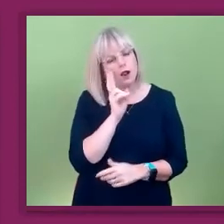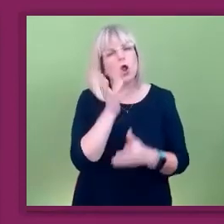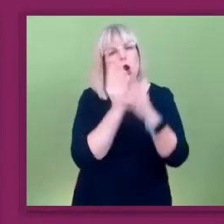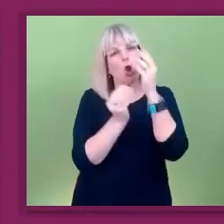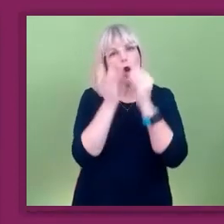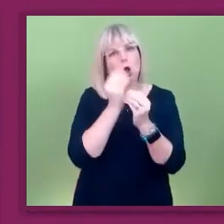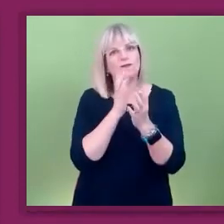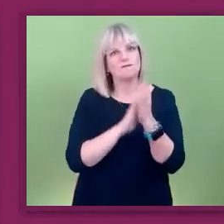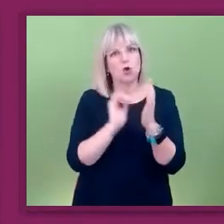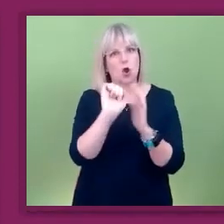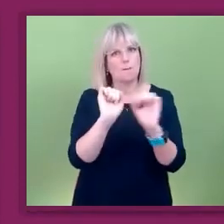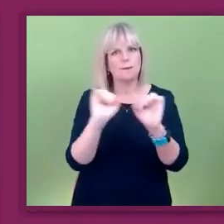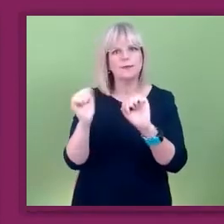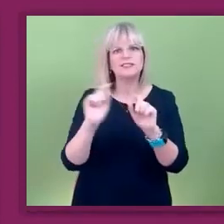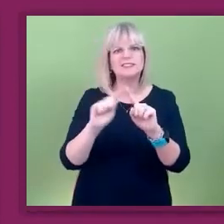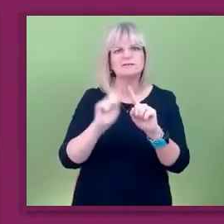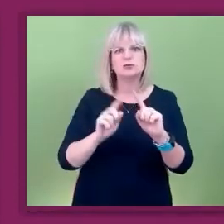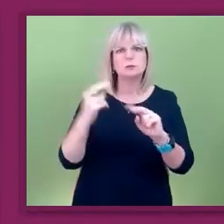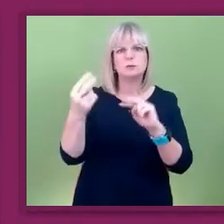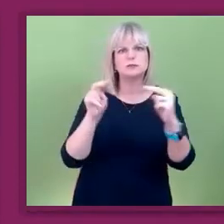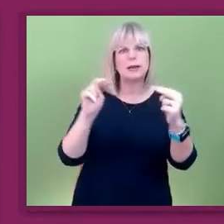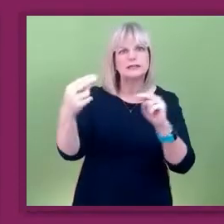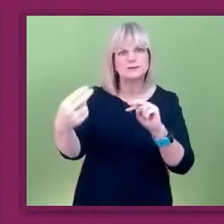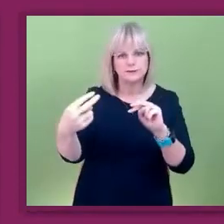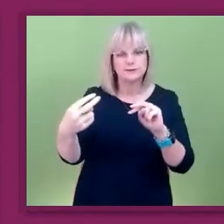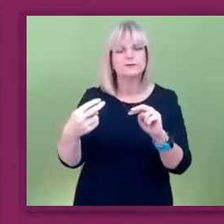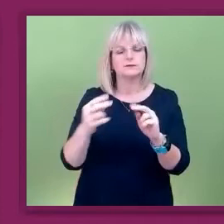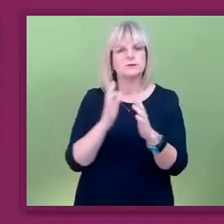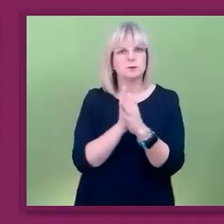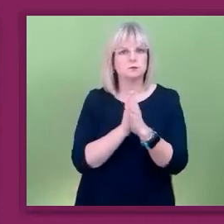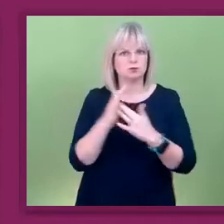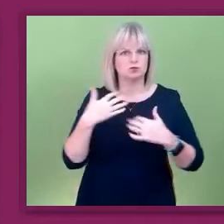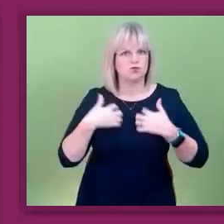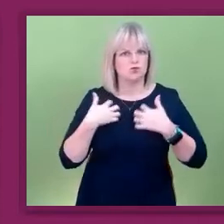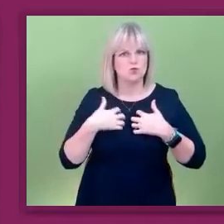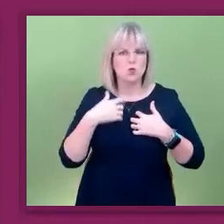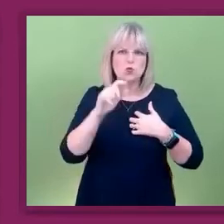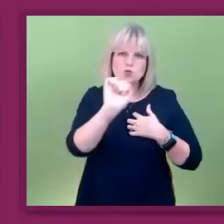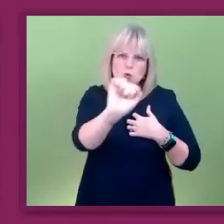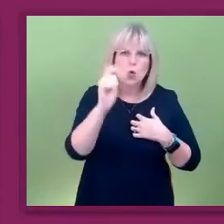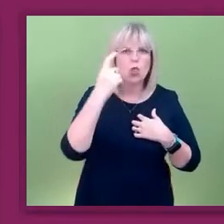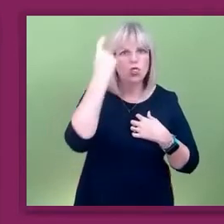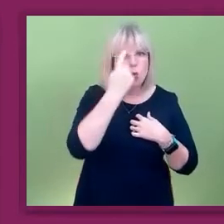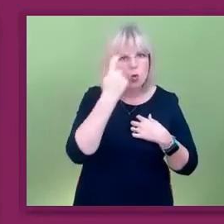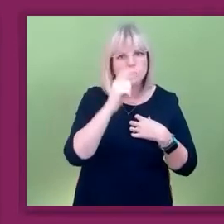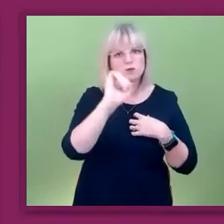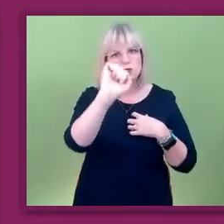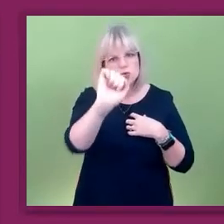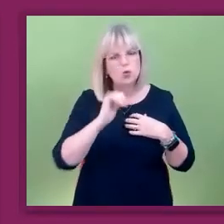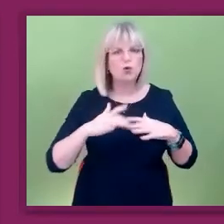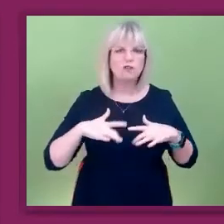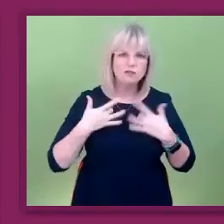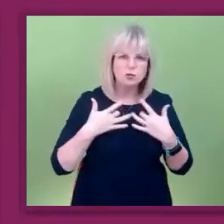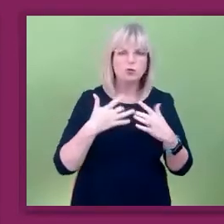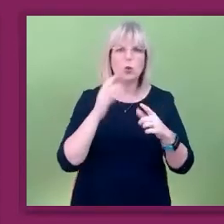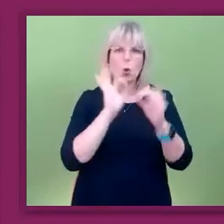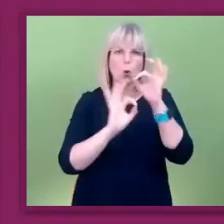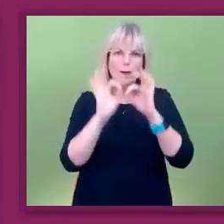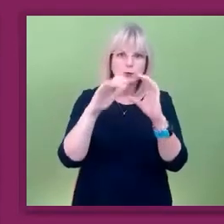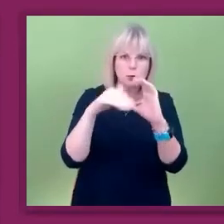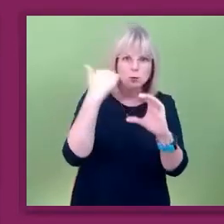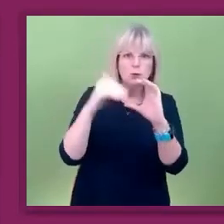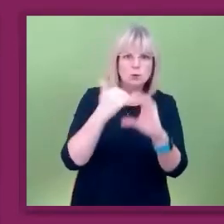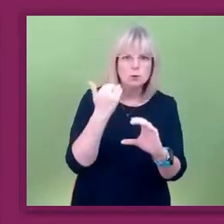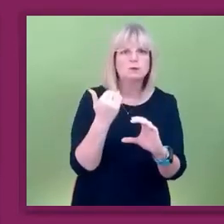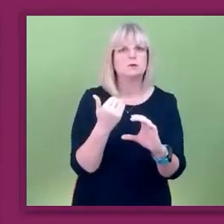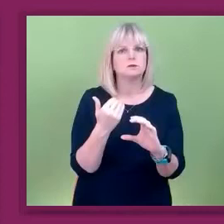perspectives. We're really interested in hearing your thoughts and your views and your questions. So as we go through the discussion, please think